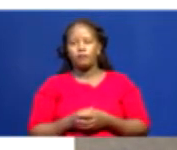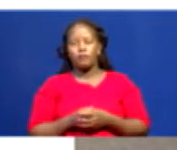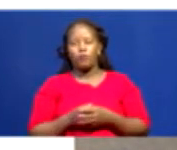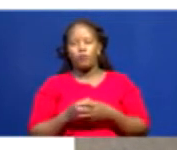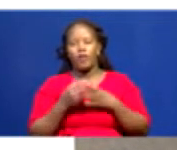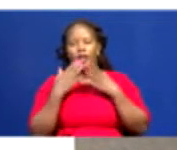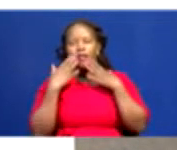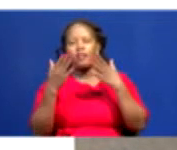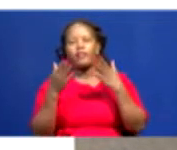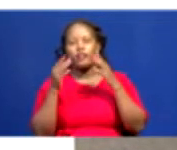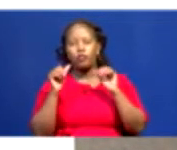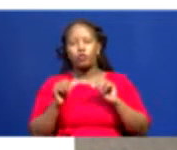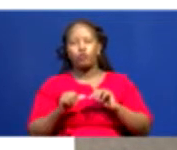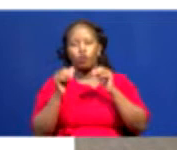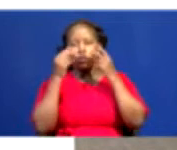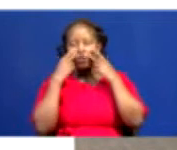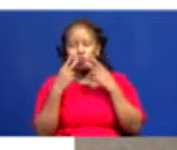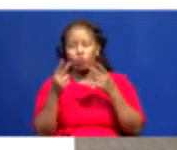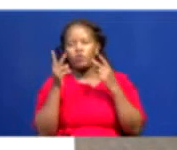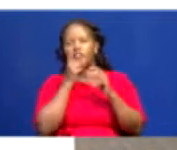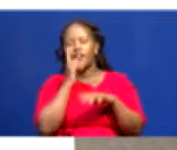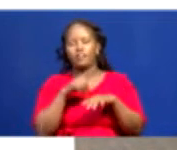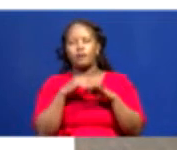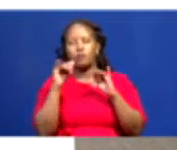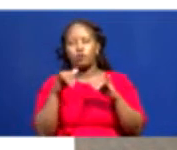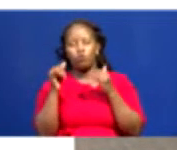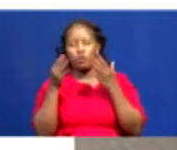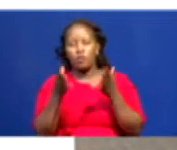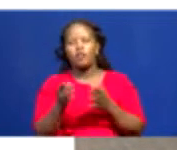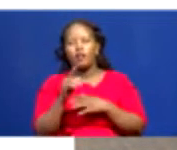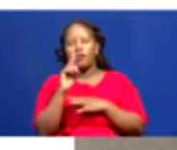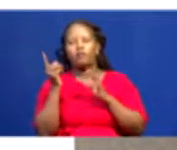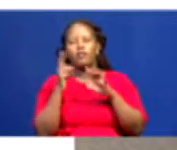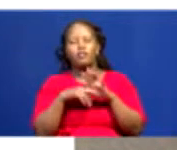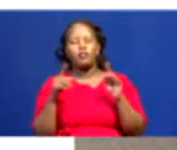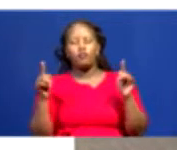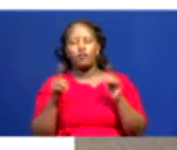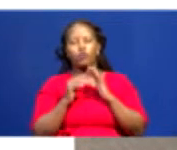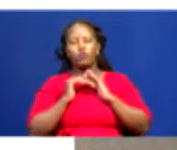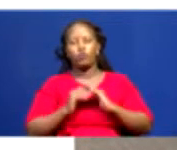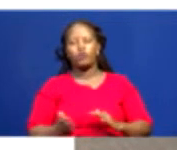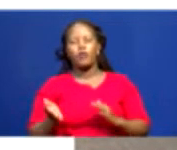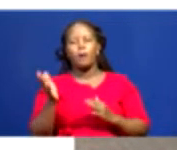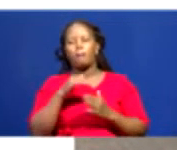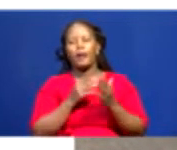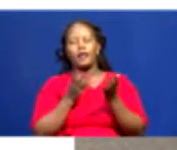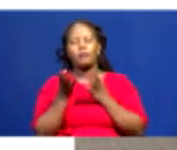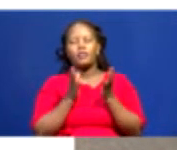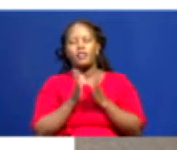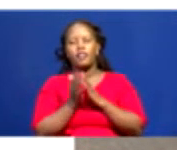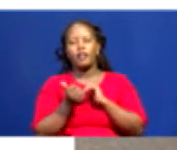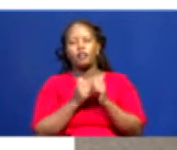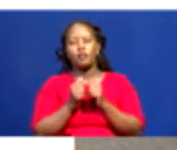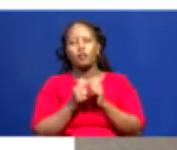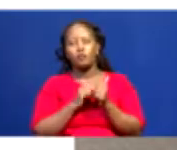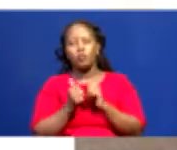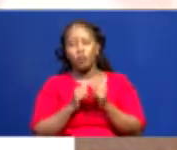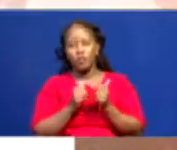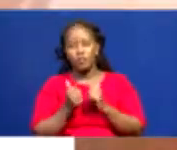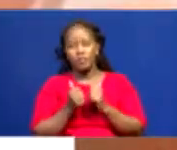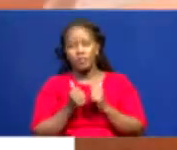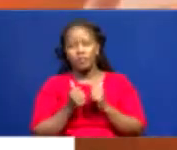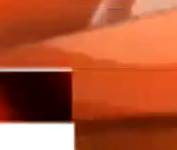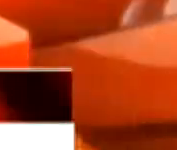Glad you're watching the Lunchtime News. We are taking a breather. We'll be back with more news, including business and sports. Stay with us.